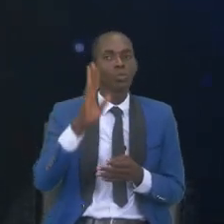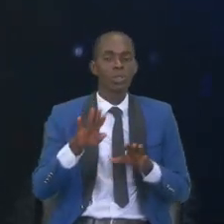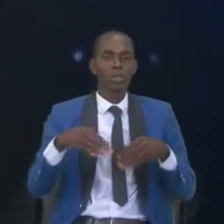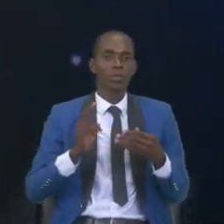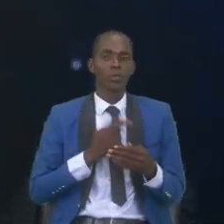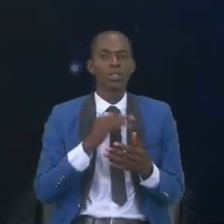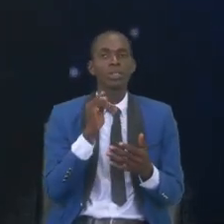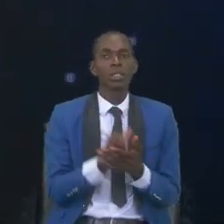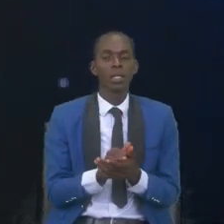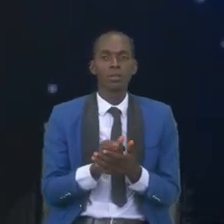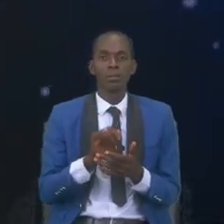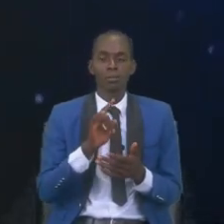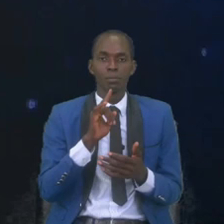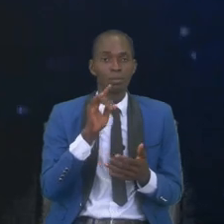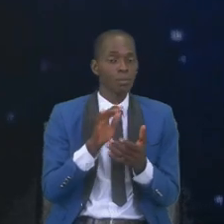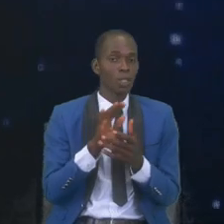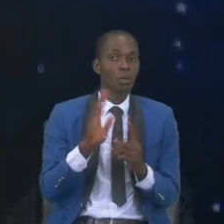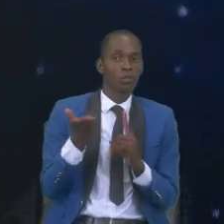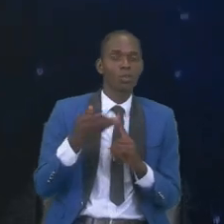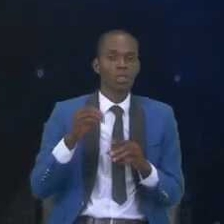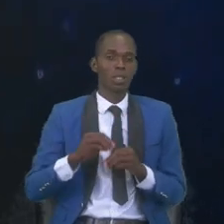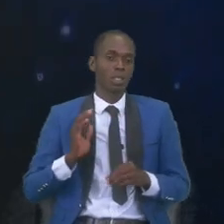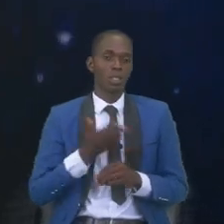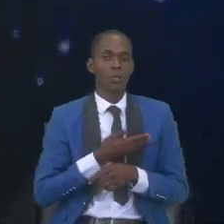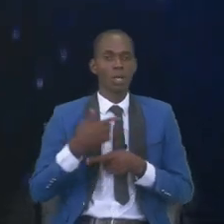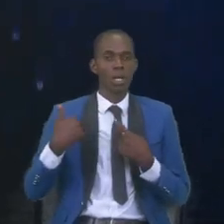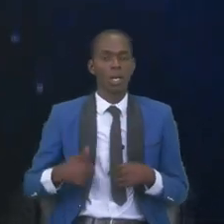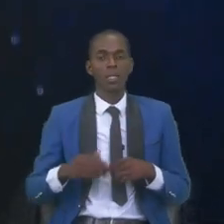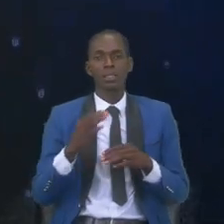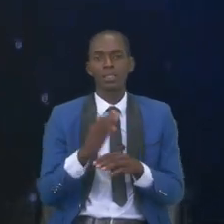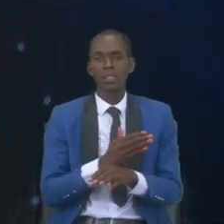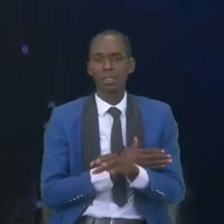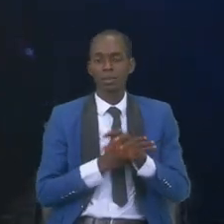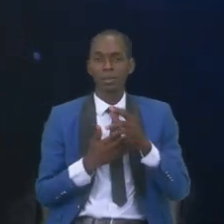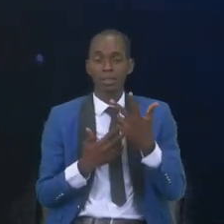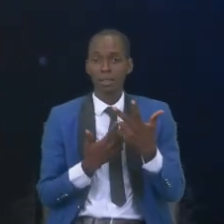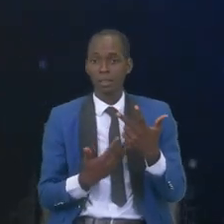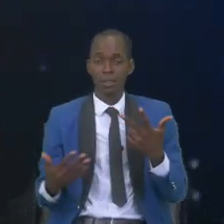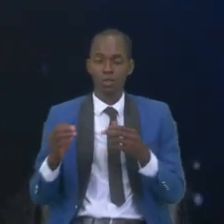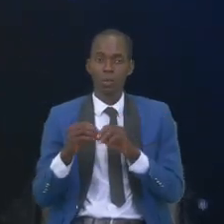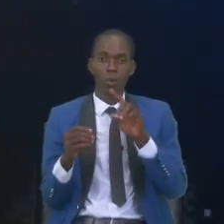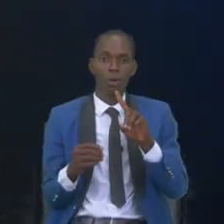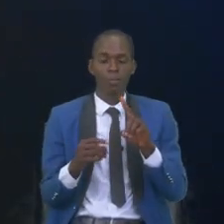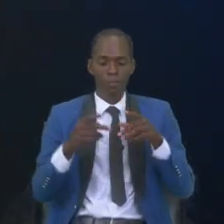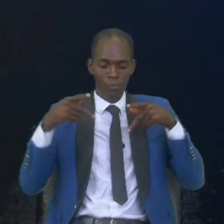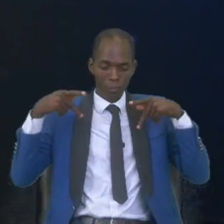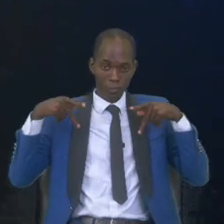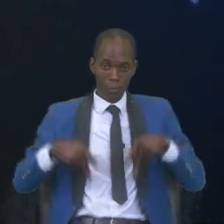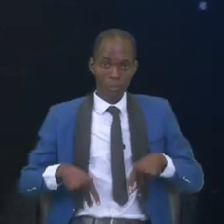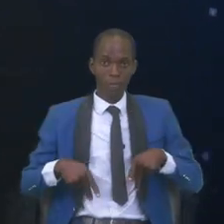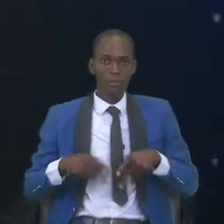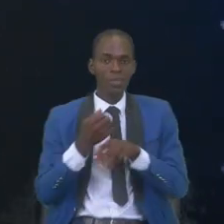heart. We're looking at three things here. Number one, personal salvation